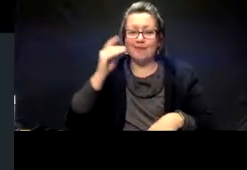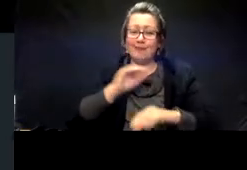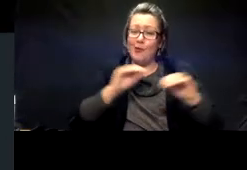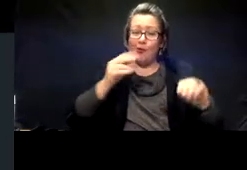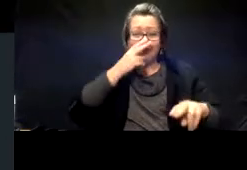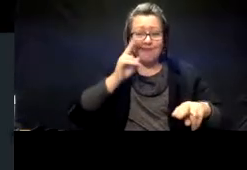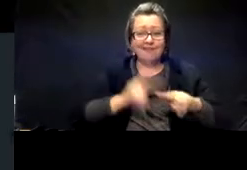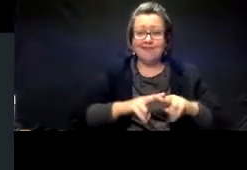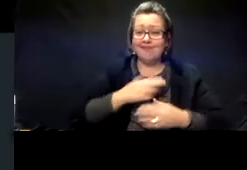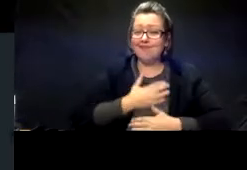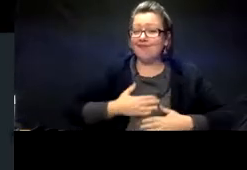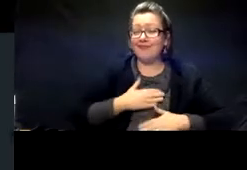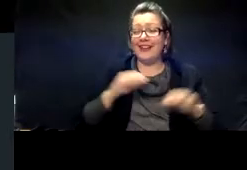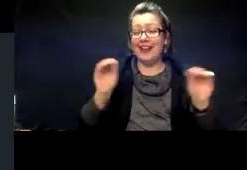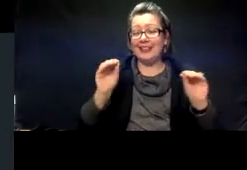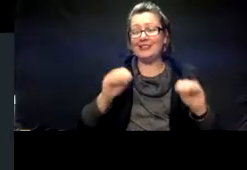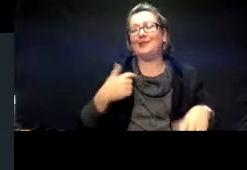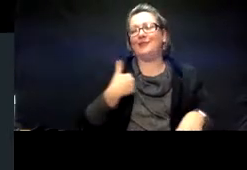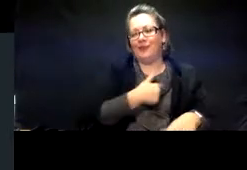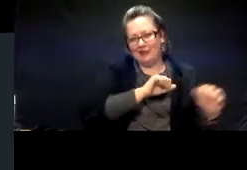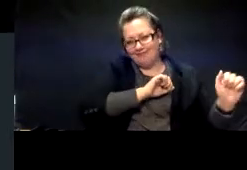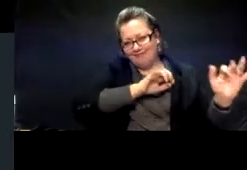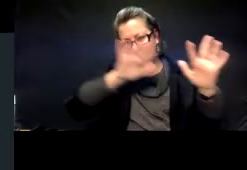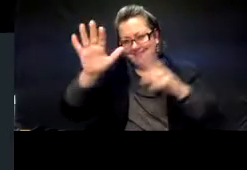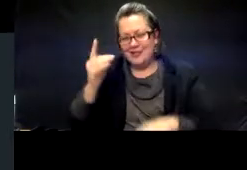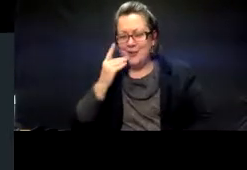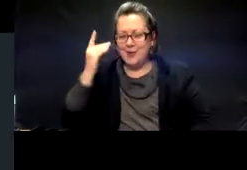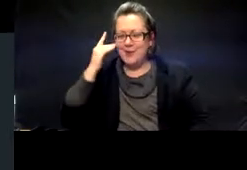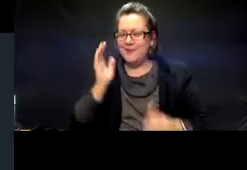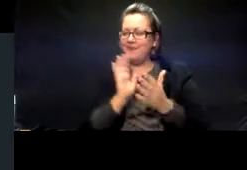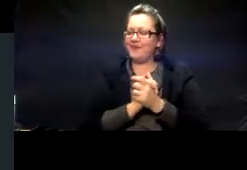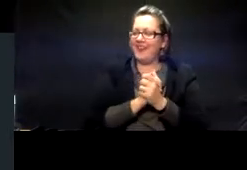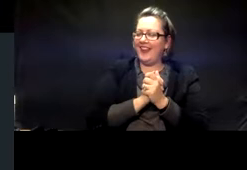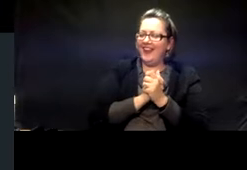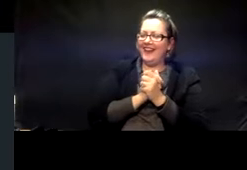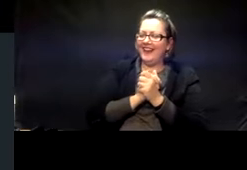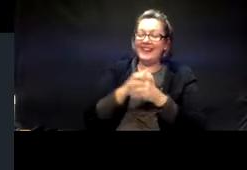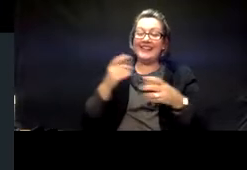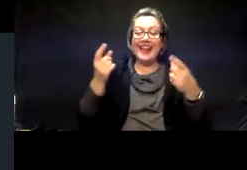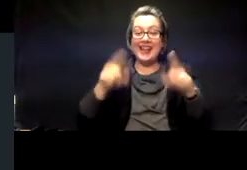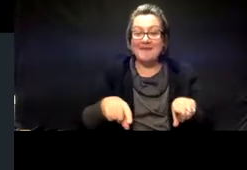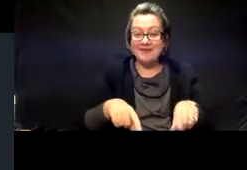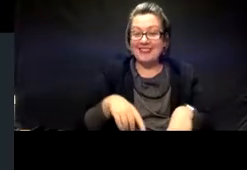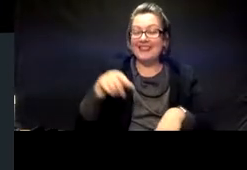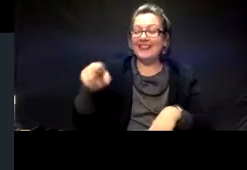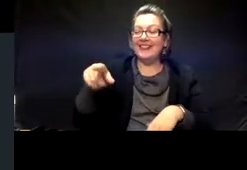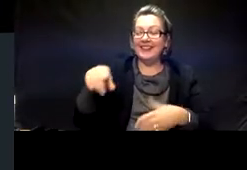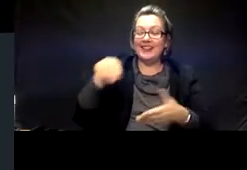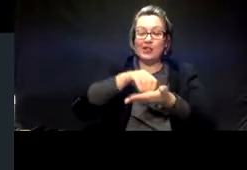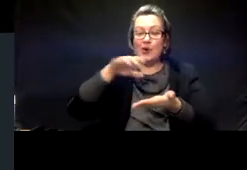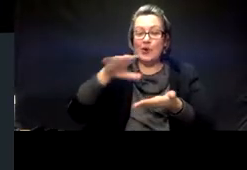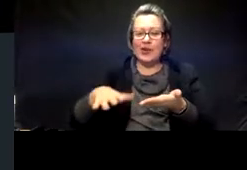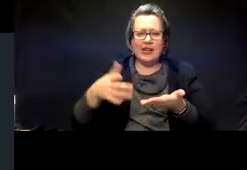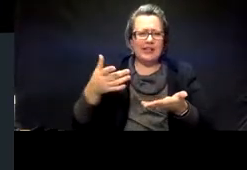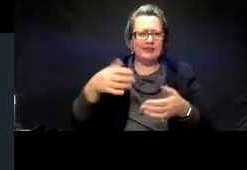called us to go over to the dorm so we could no longer have any more fun. So we all went back to the dorm,